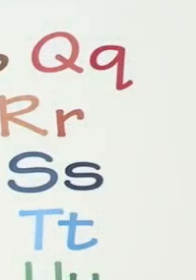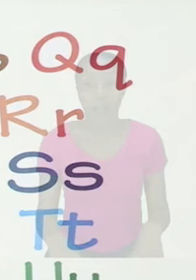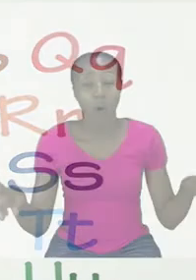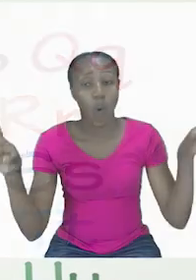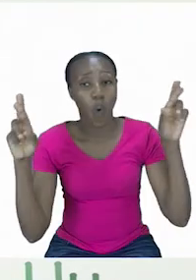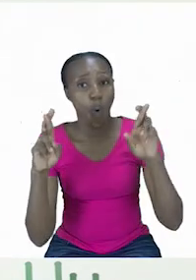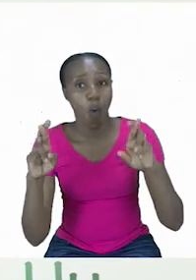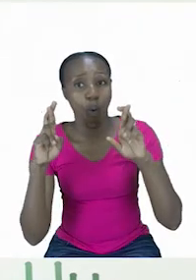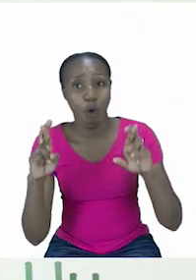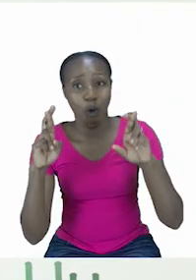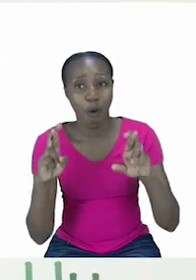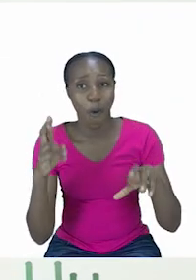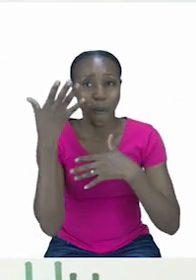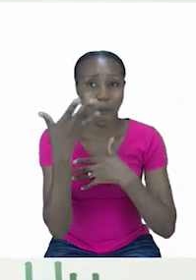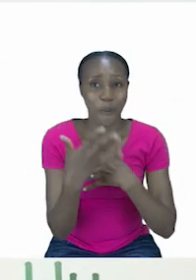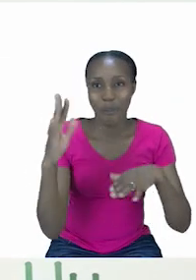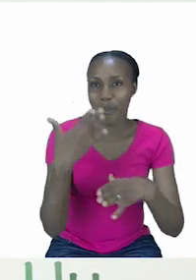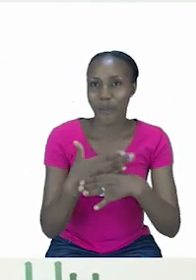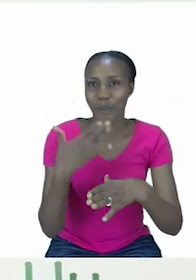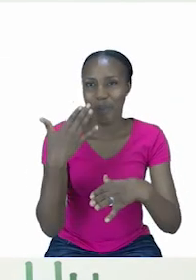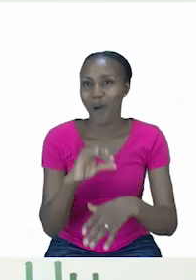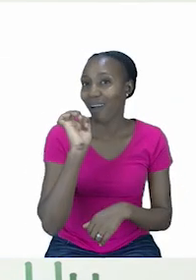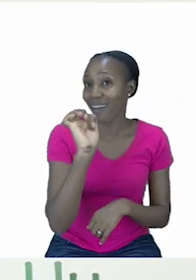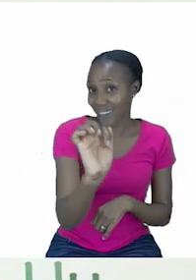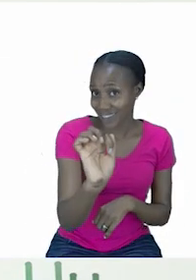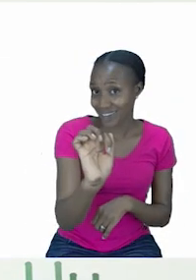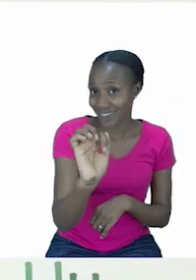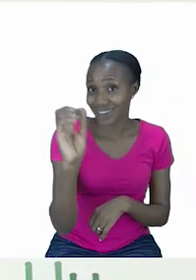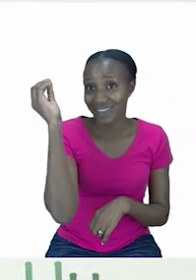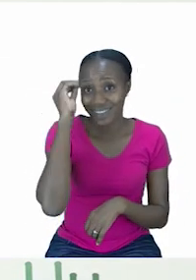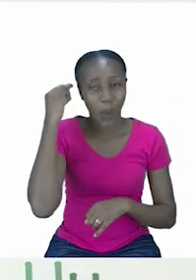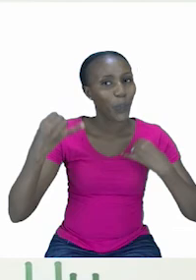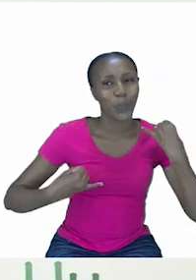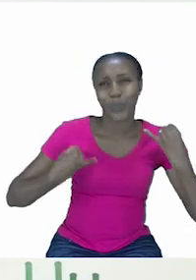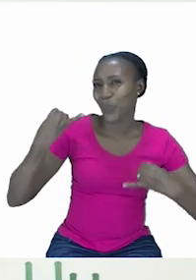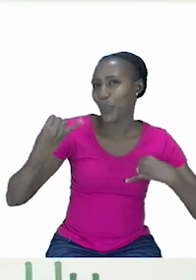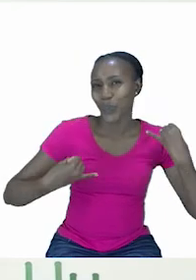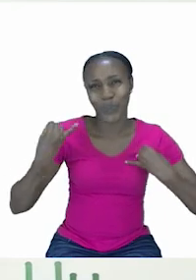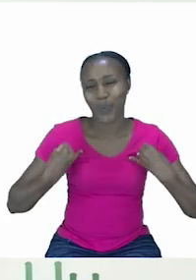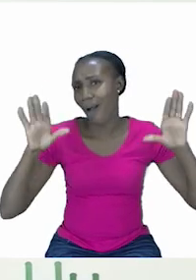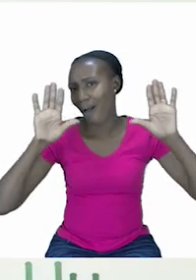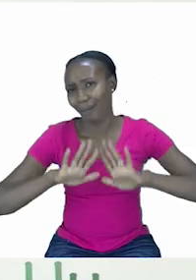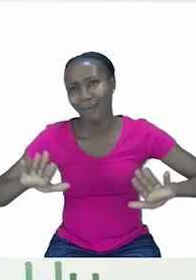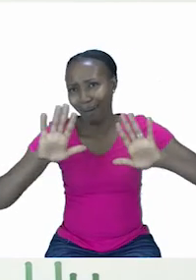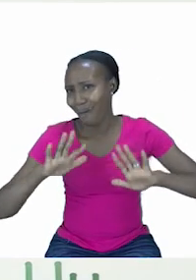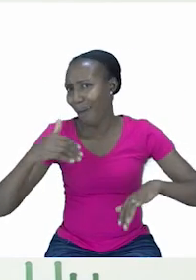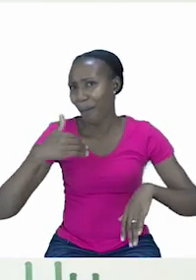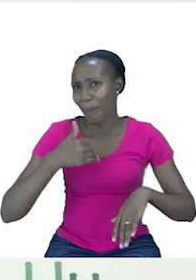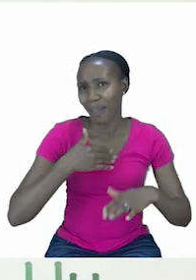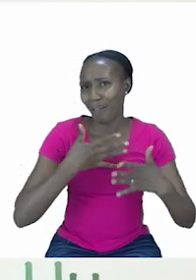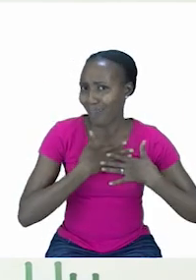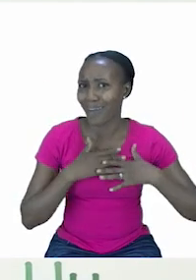to finish all your work today, and I know that you had fun with the coloring. I did, and